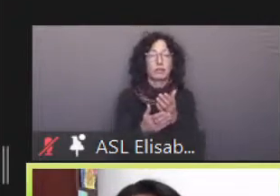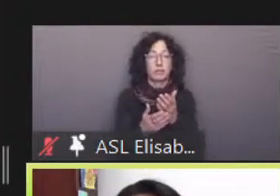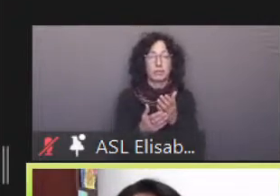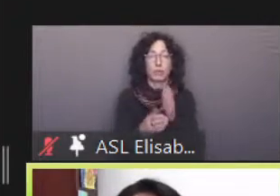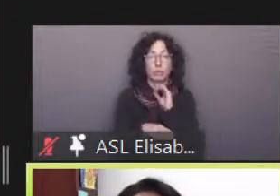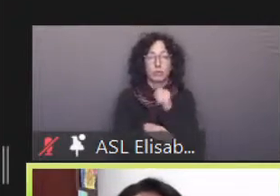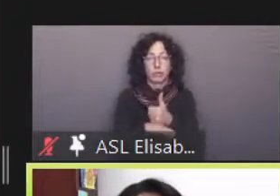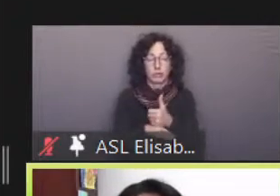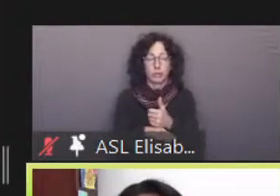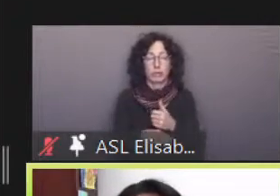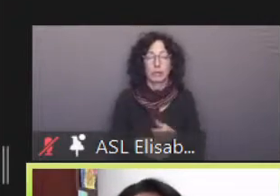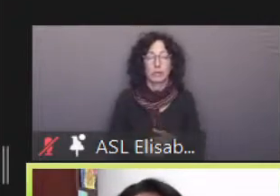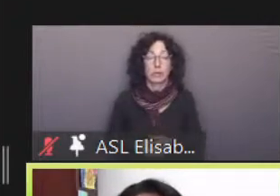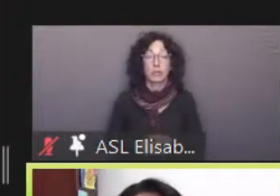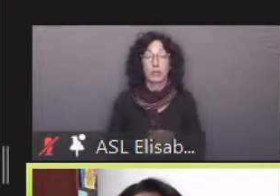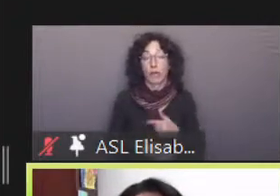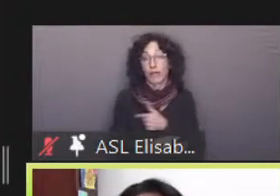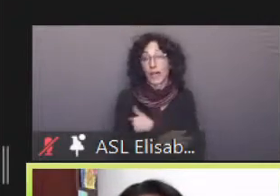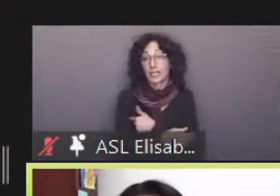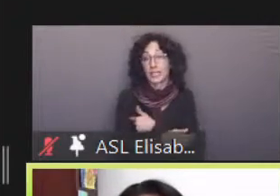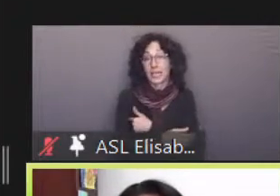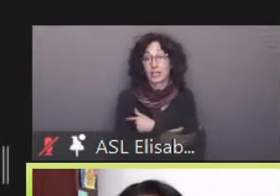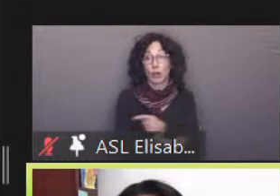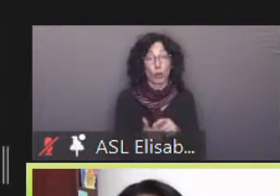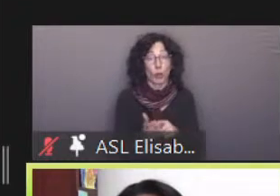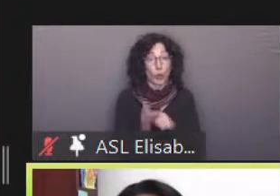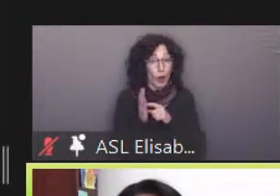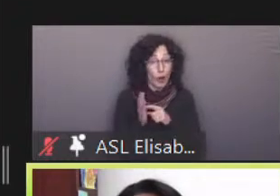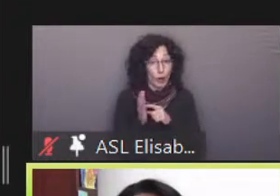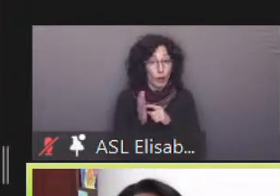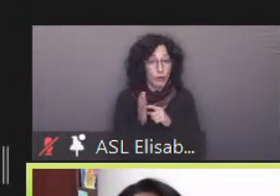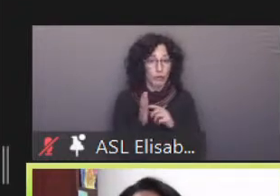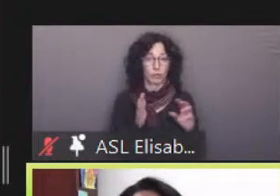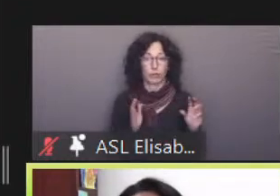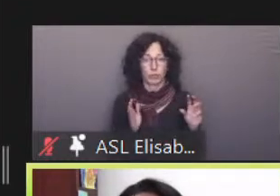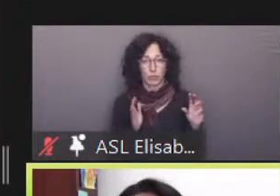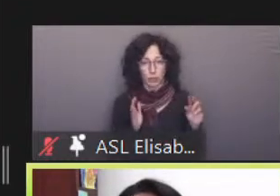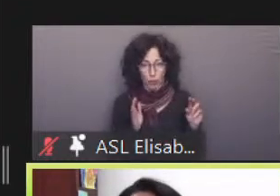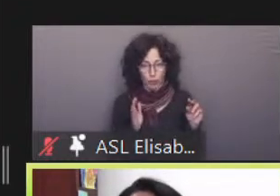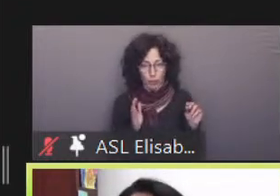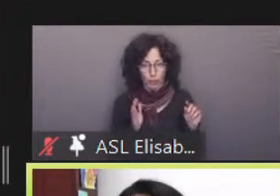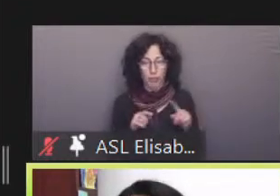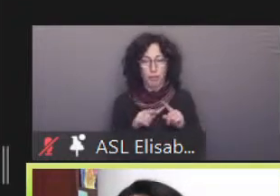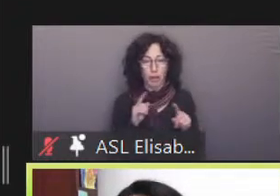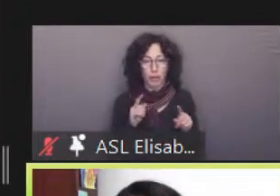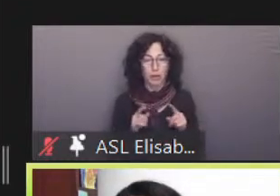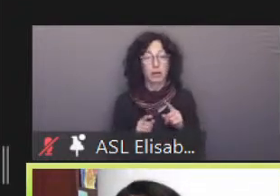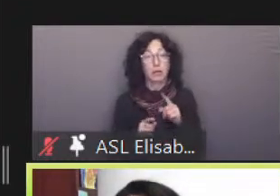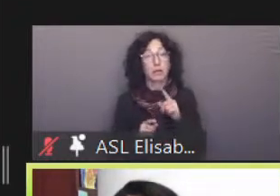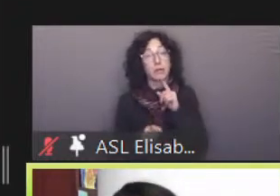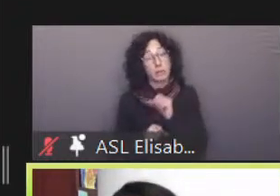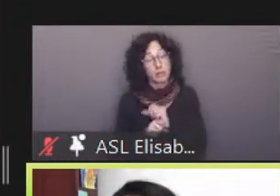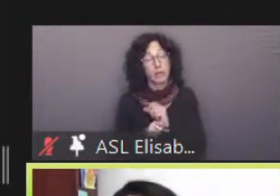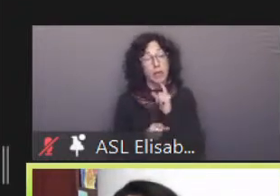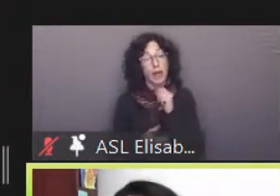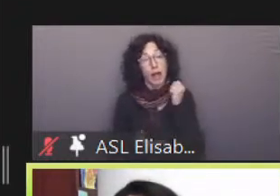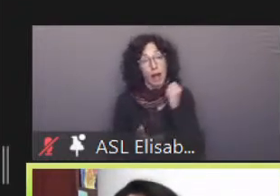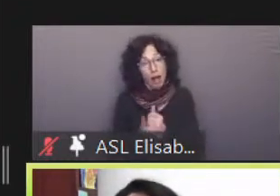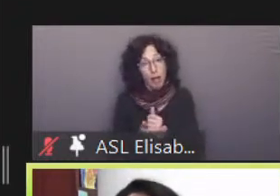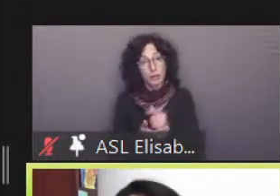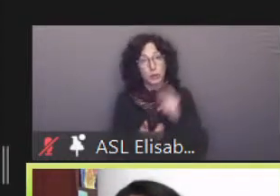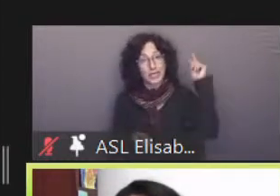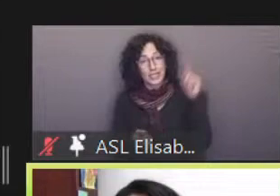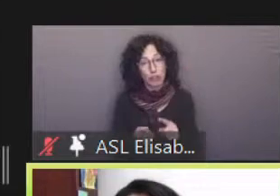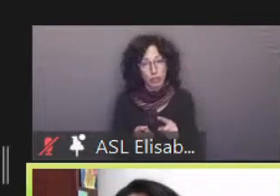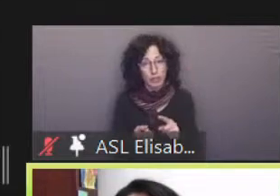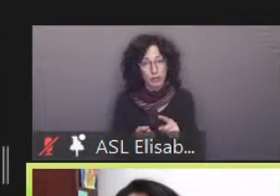place. So vaccines are not required for school reopening, but they do help decrease the overall rates